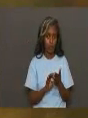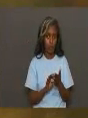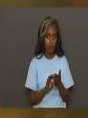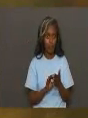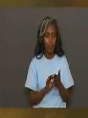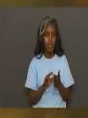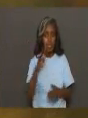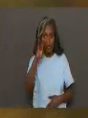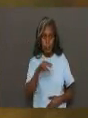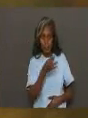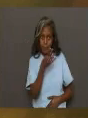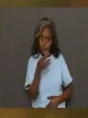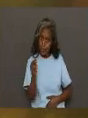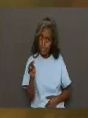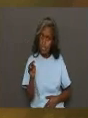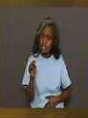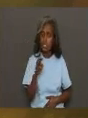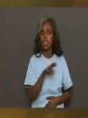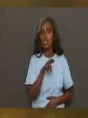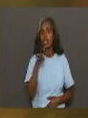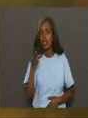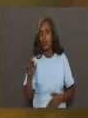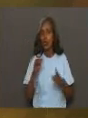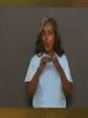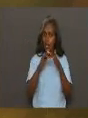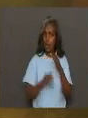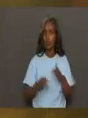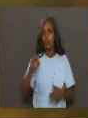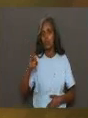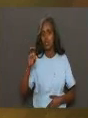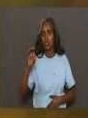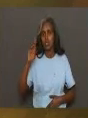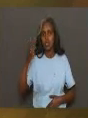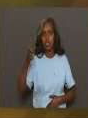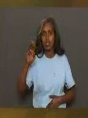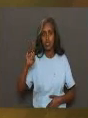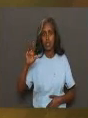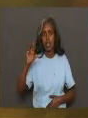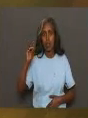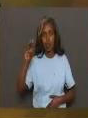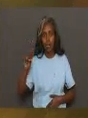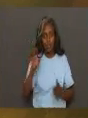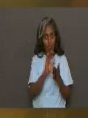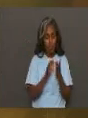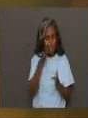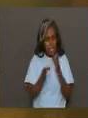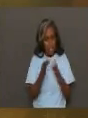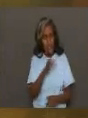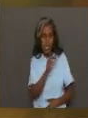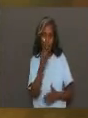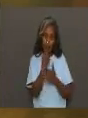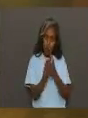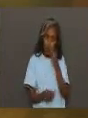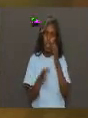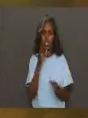A matrix is in row reduced echelon form if and only